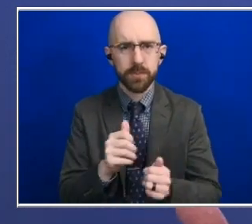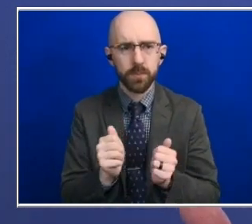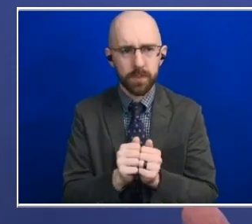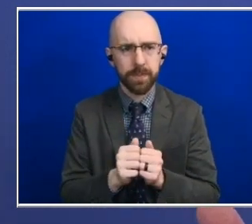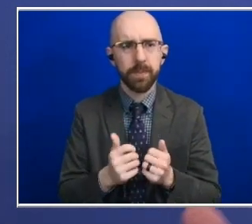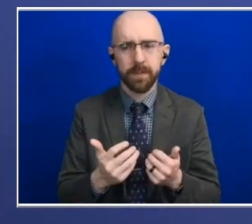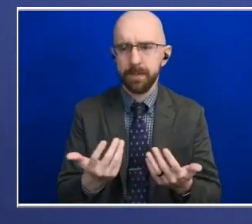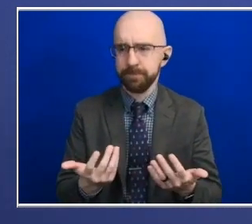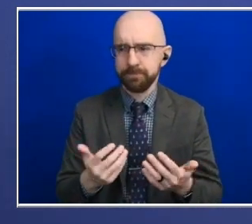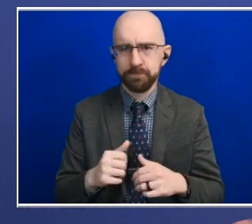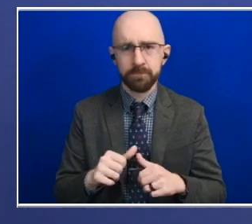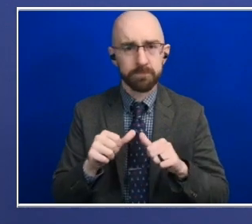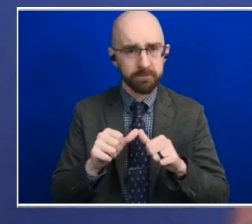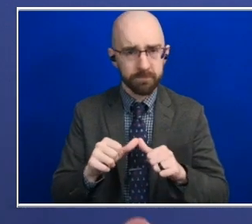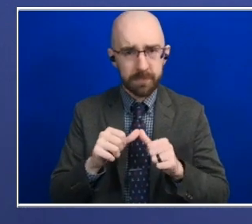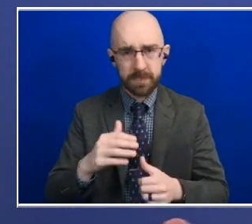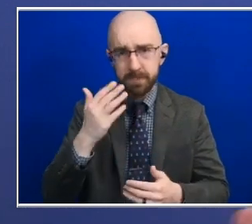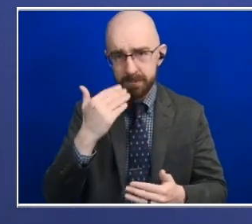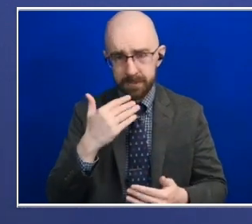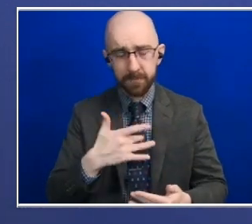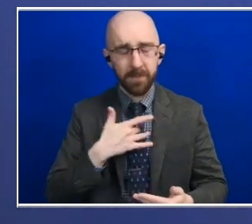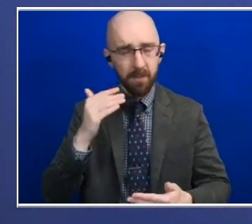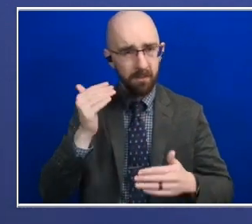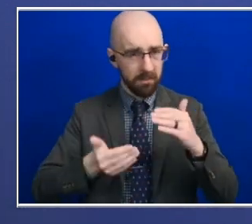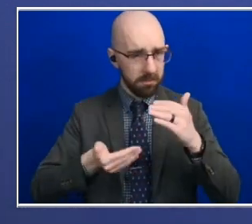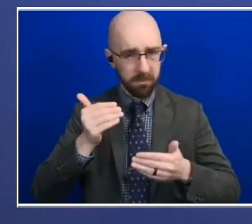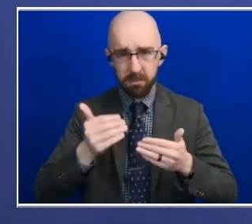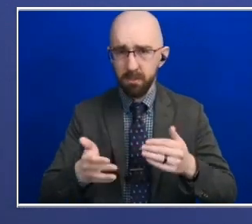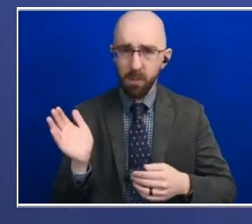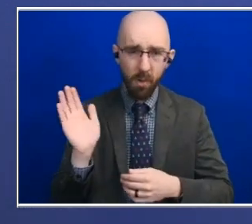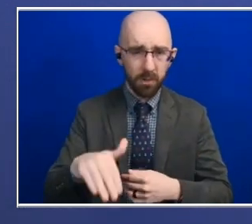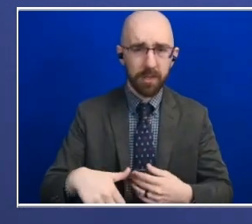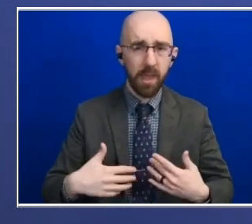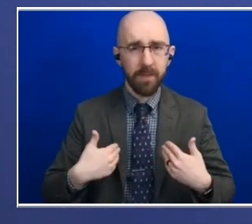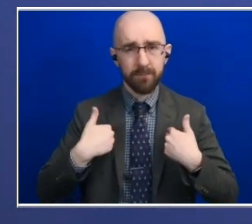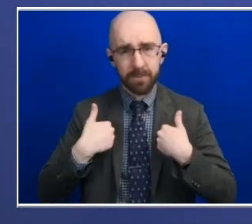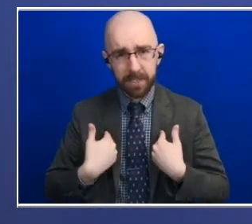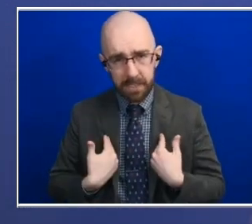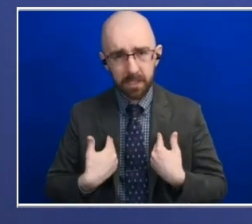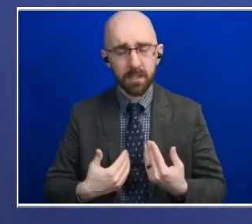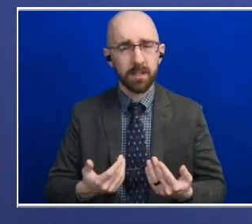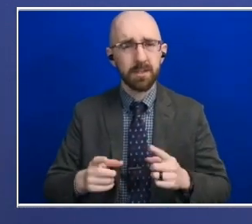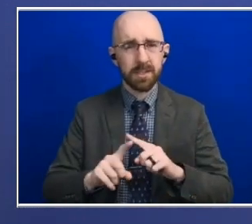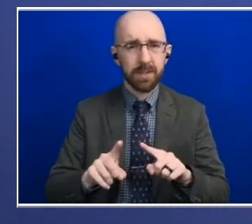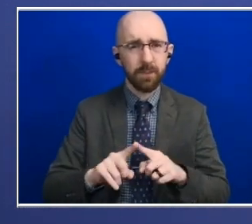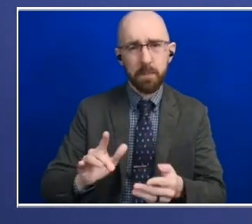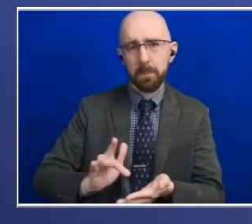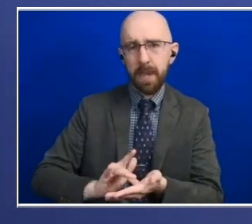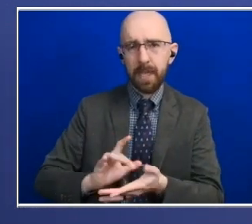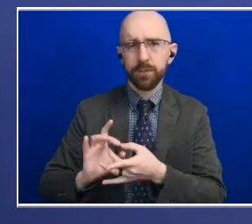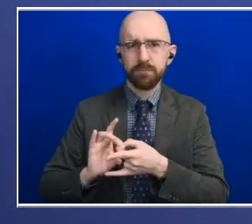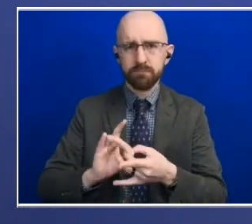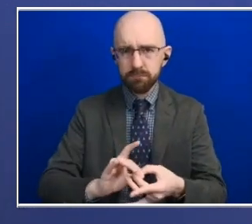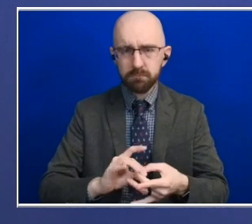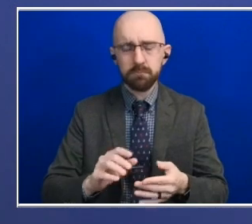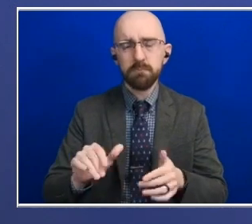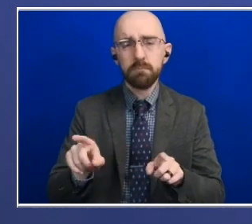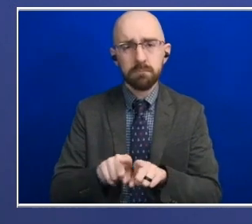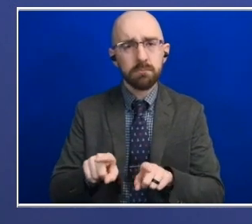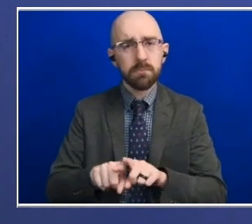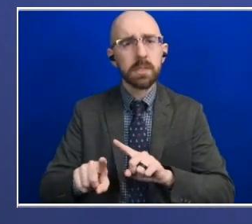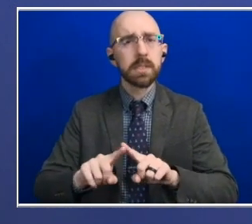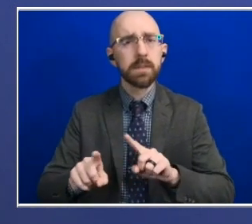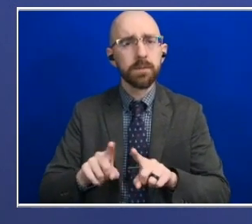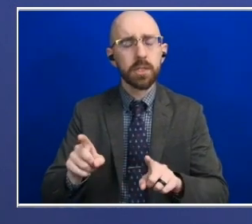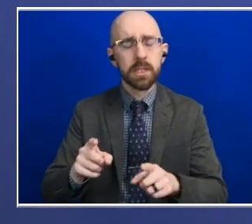persistent sleepiness throughout the day, this fatigue and so on, and looking at different medications as well as different treatments for their sleep